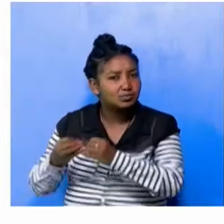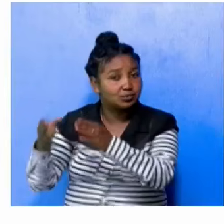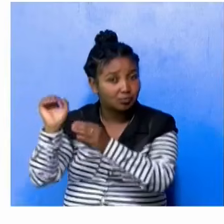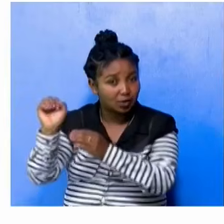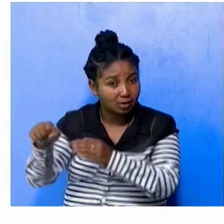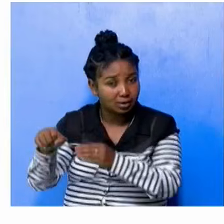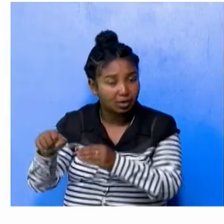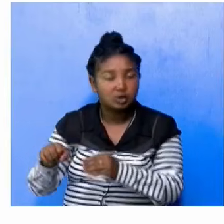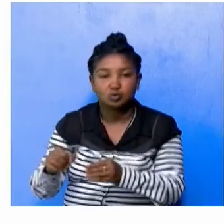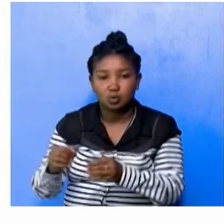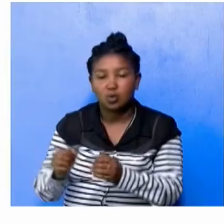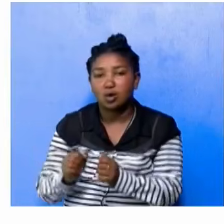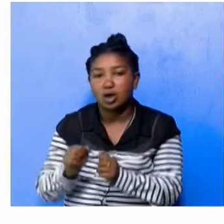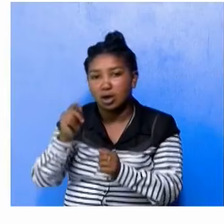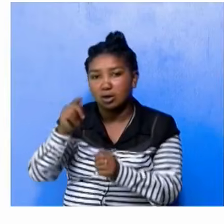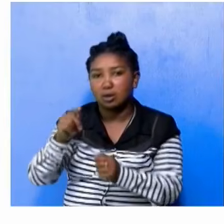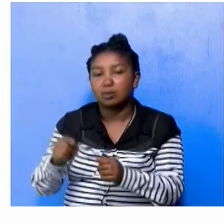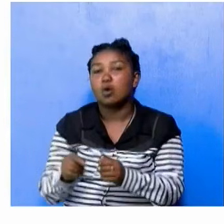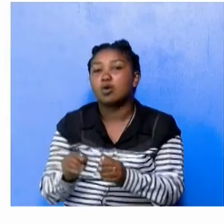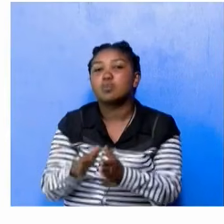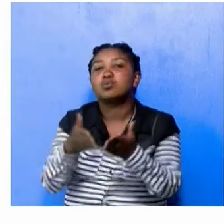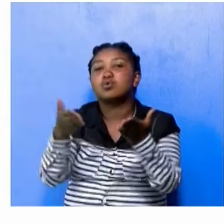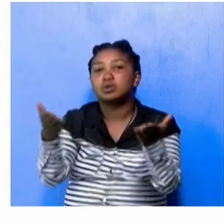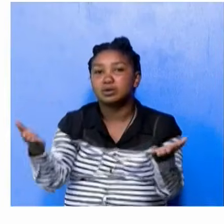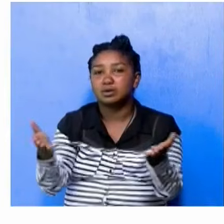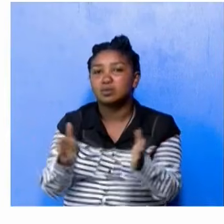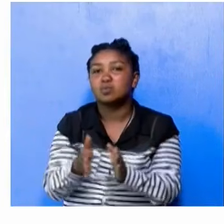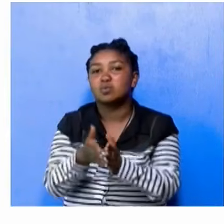okay? What about here? Book.